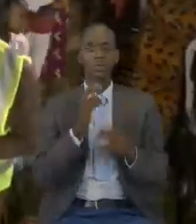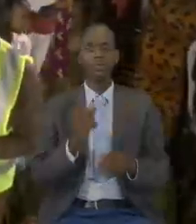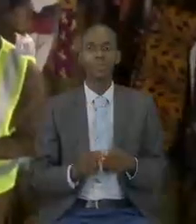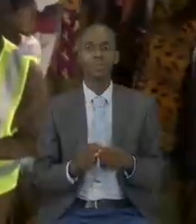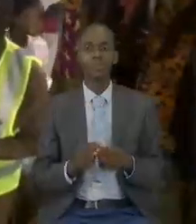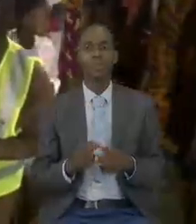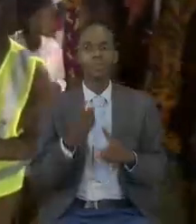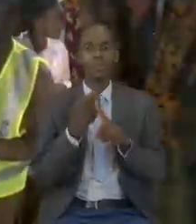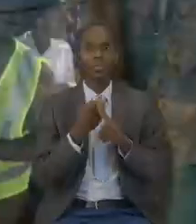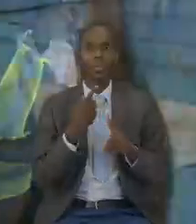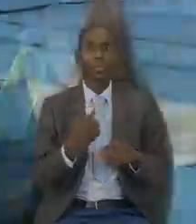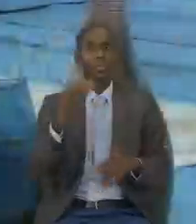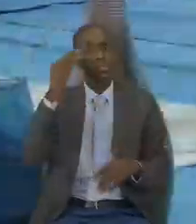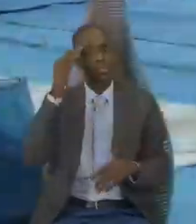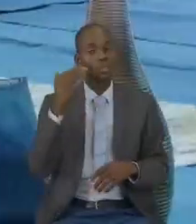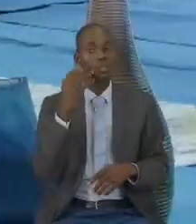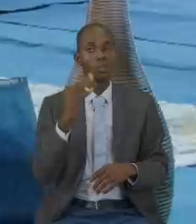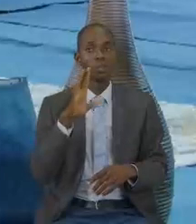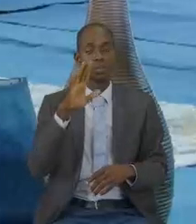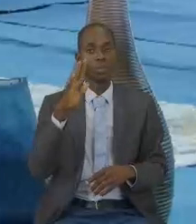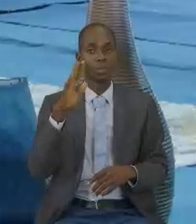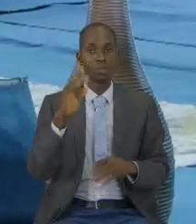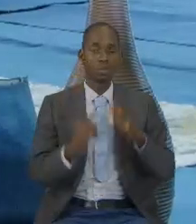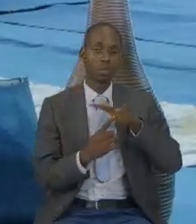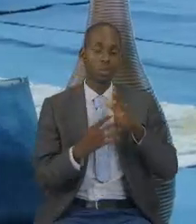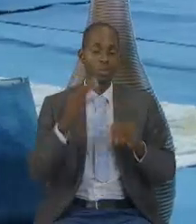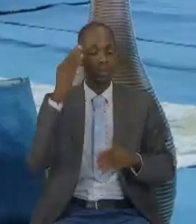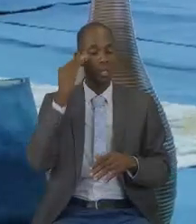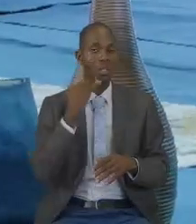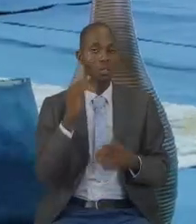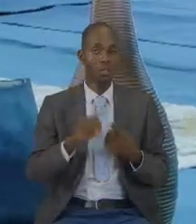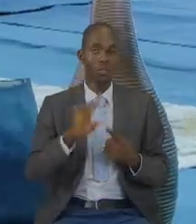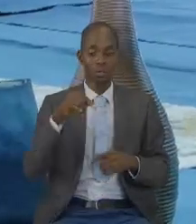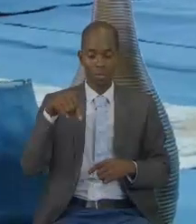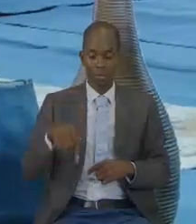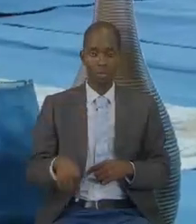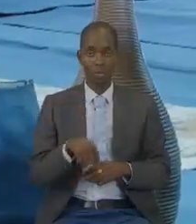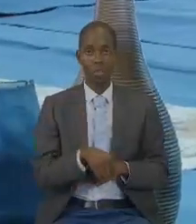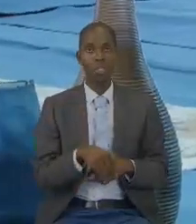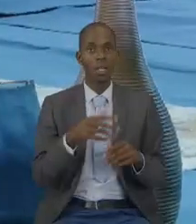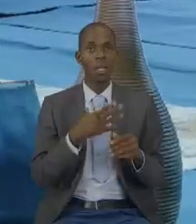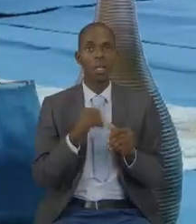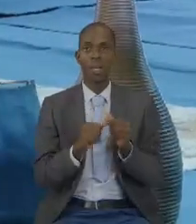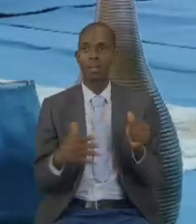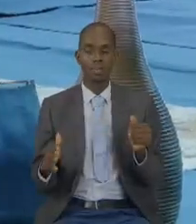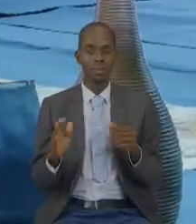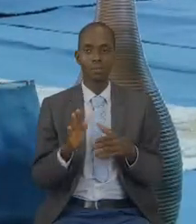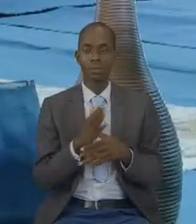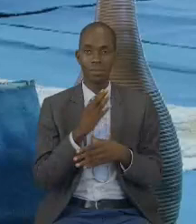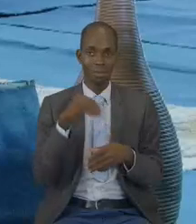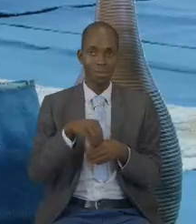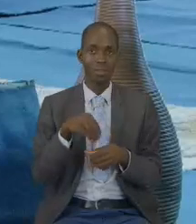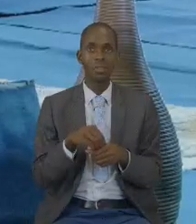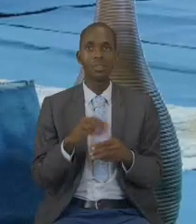the top of your head to the tip of your toe and everything in between,